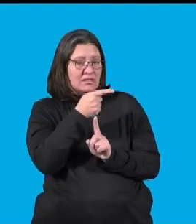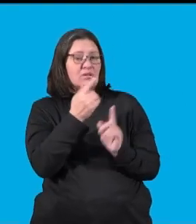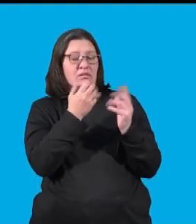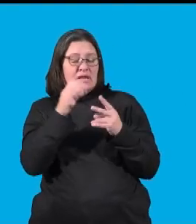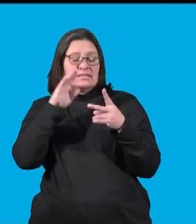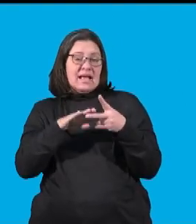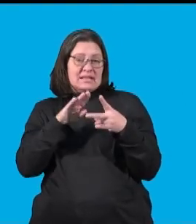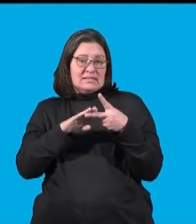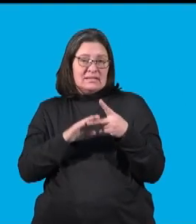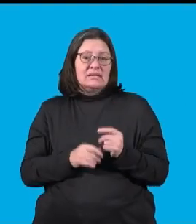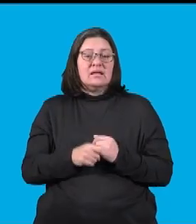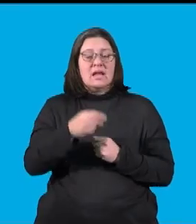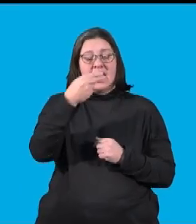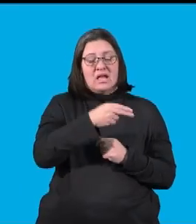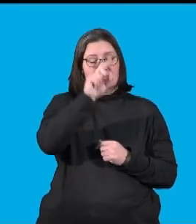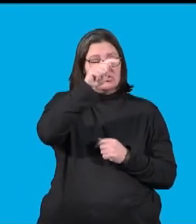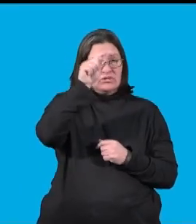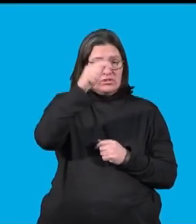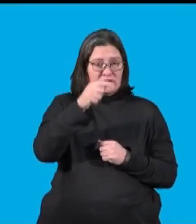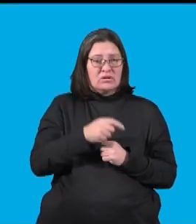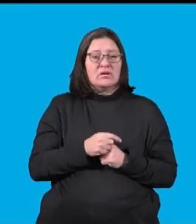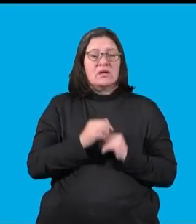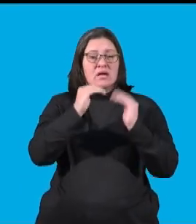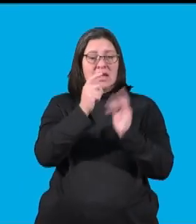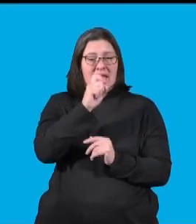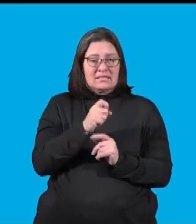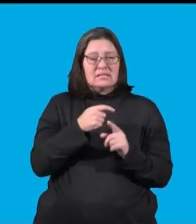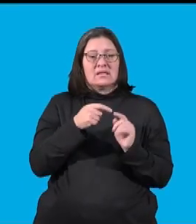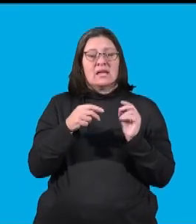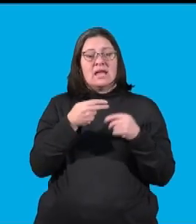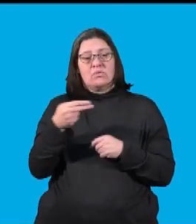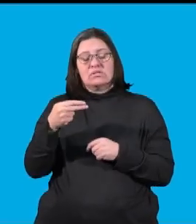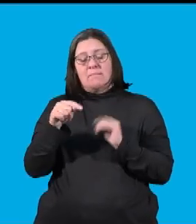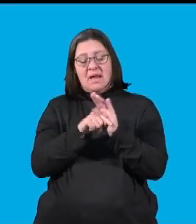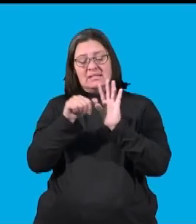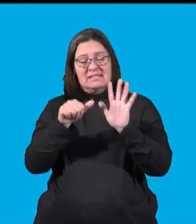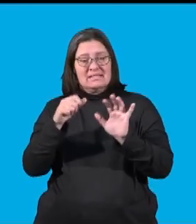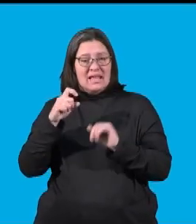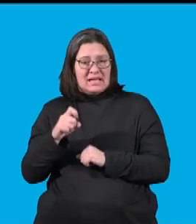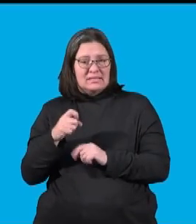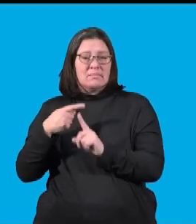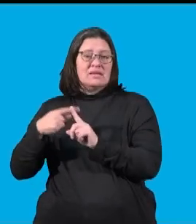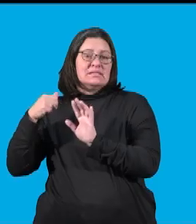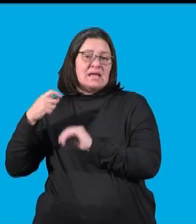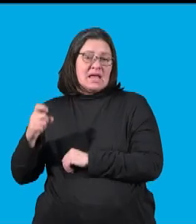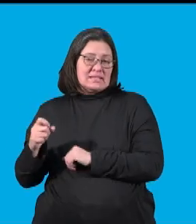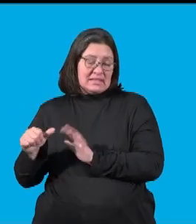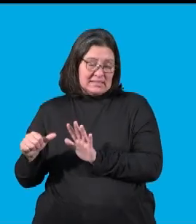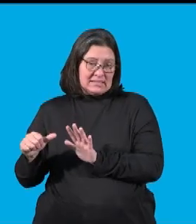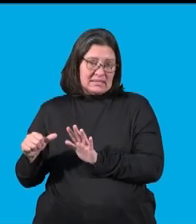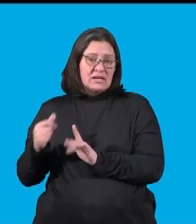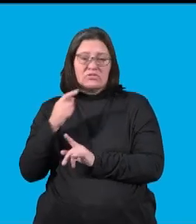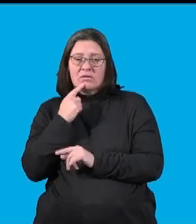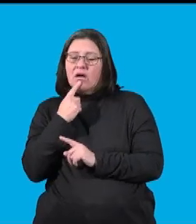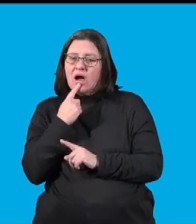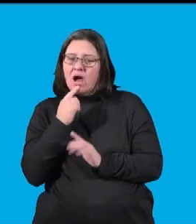that to work out the second derivative. So we get minus 6x plus 6. And we're looking for where this guy is